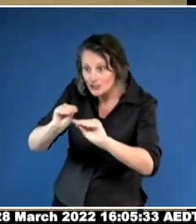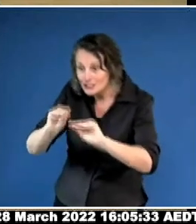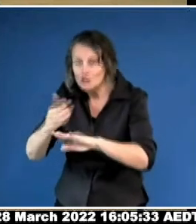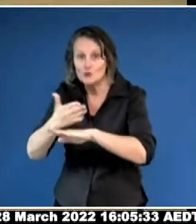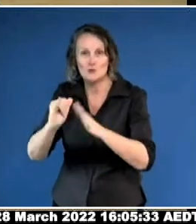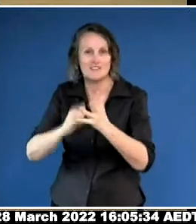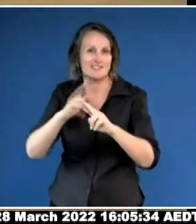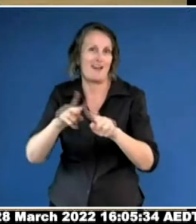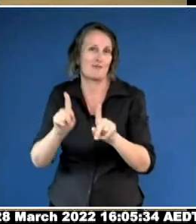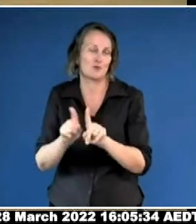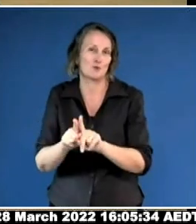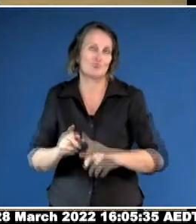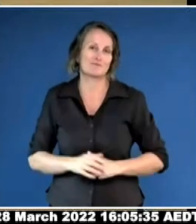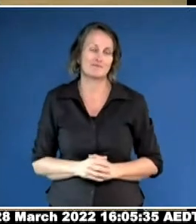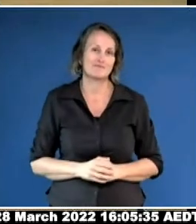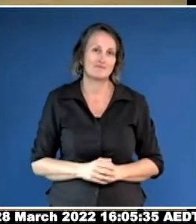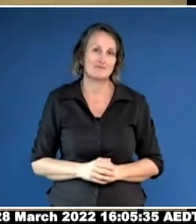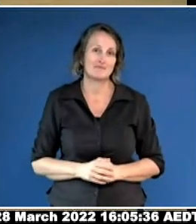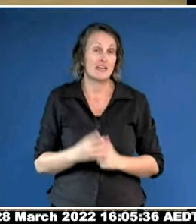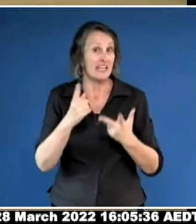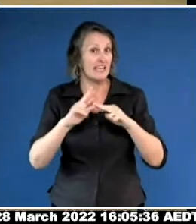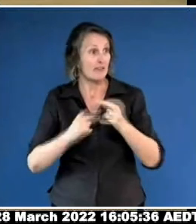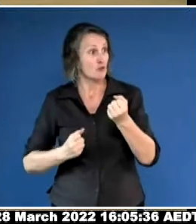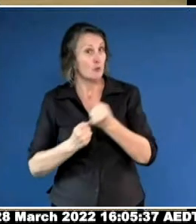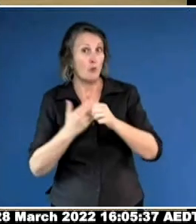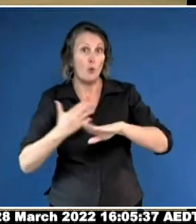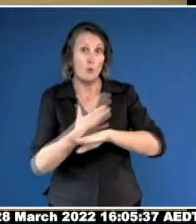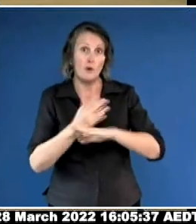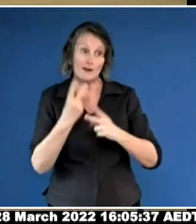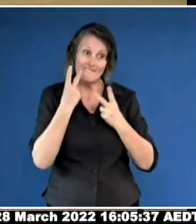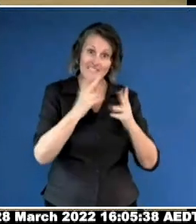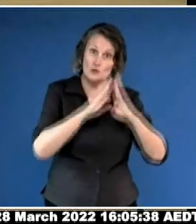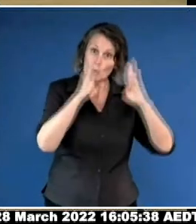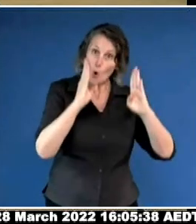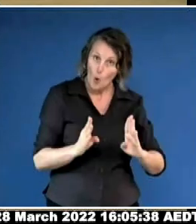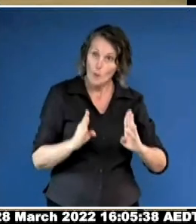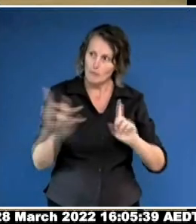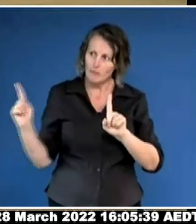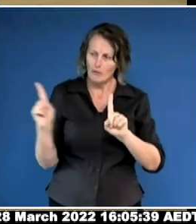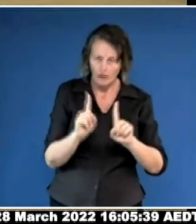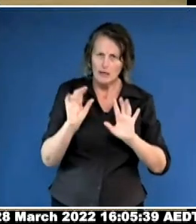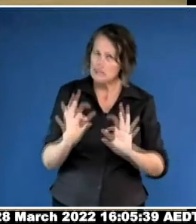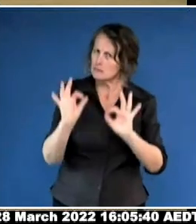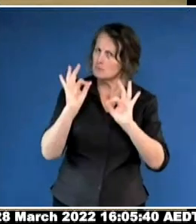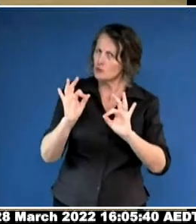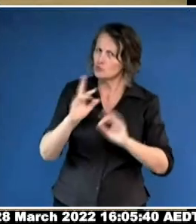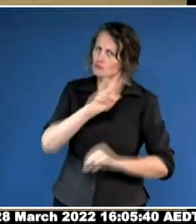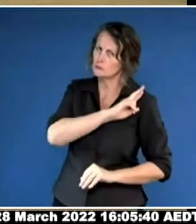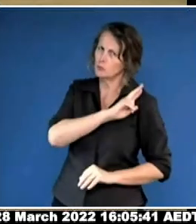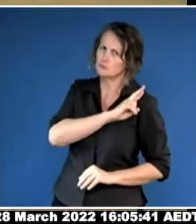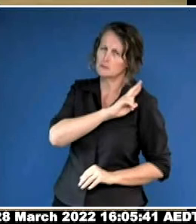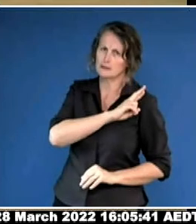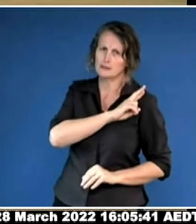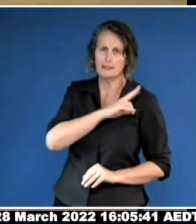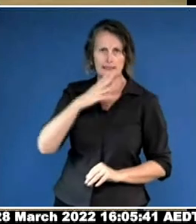working in the personal and private space of a person's home, it is important not to abuse the privilege of being invited to support an individual